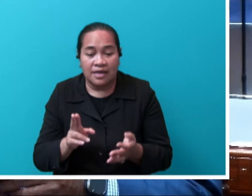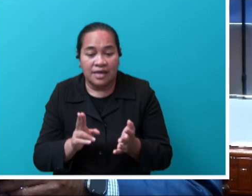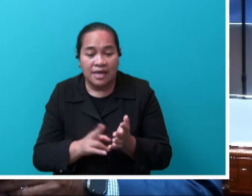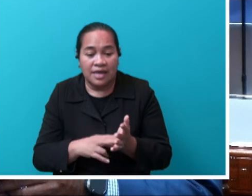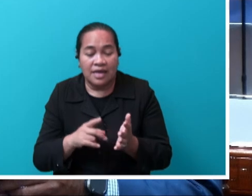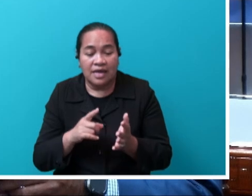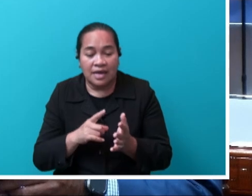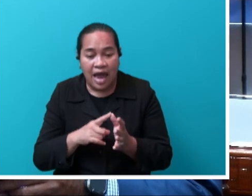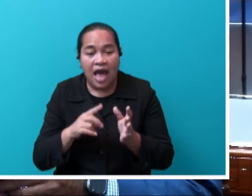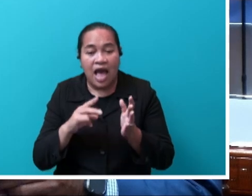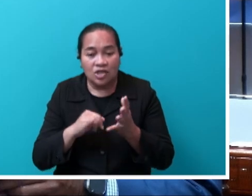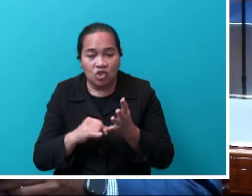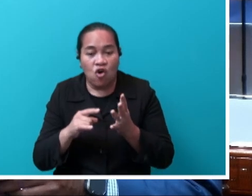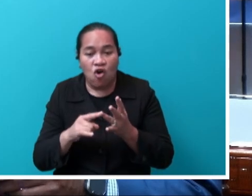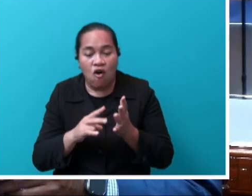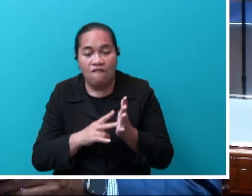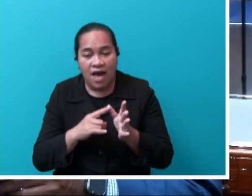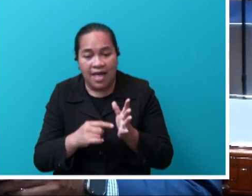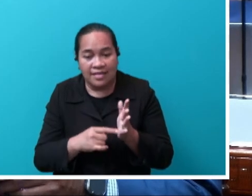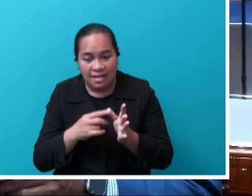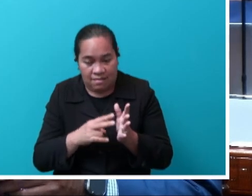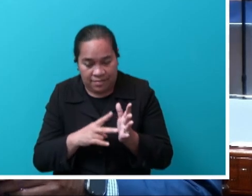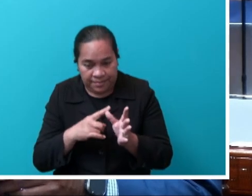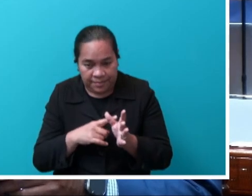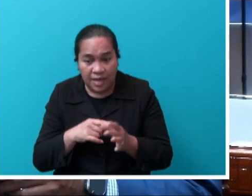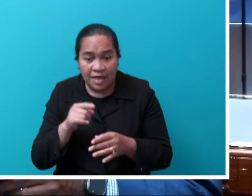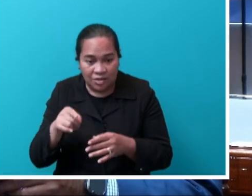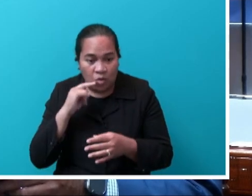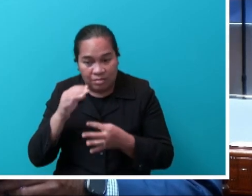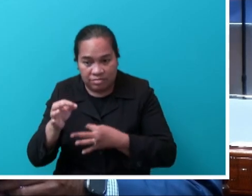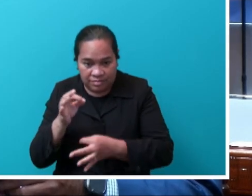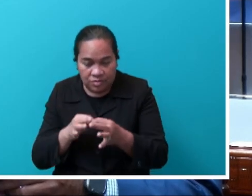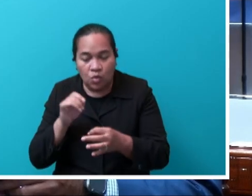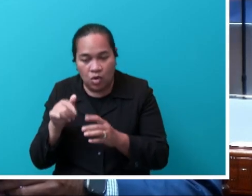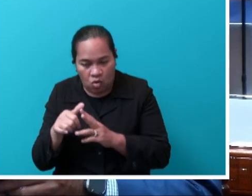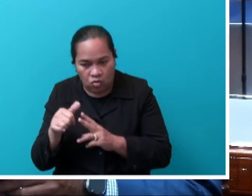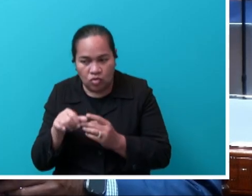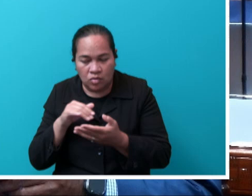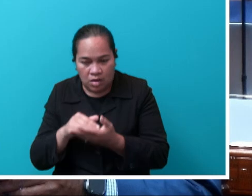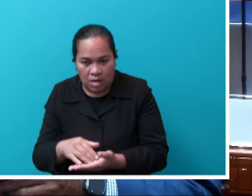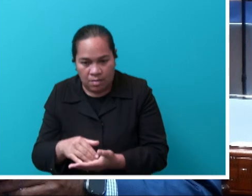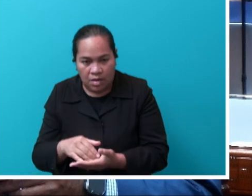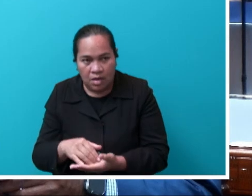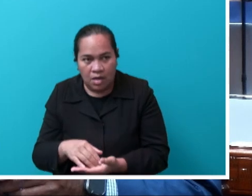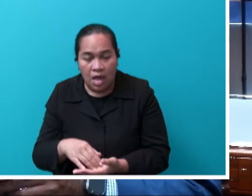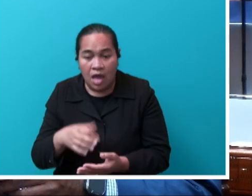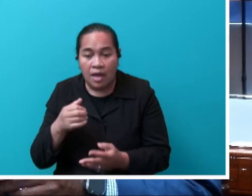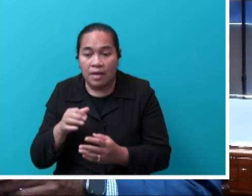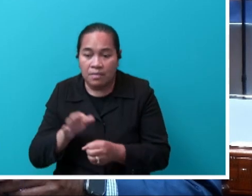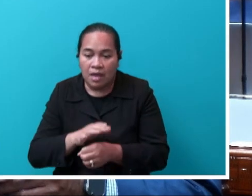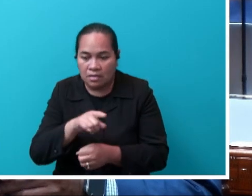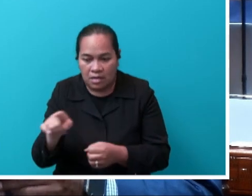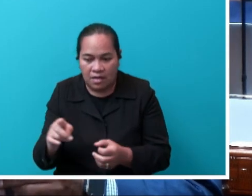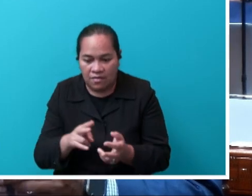Nasovotava, yeah. The replacement will not only improve the safety and accessibility, but also enhance the resilience of the Valley